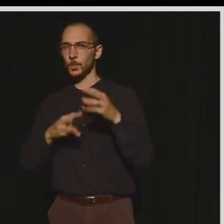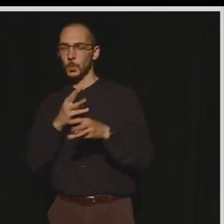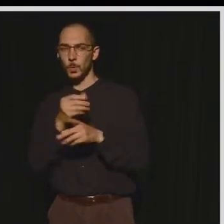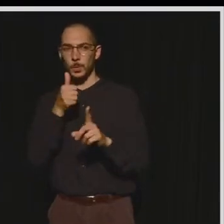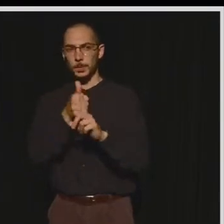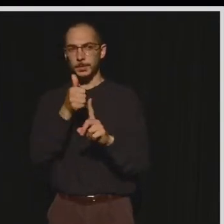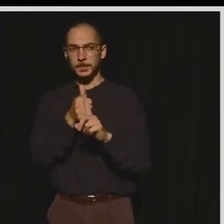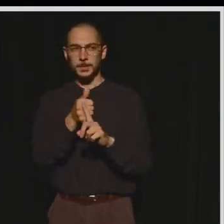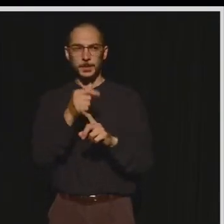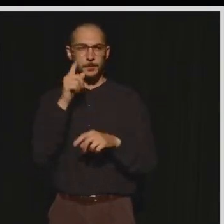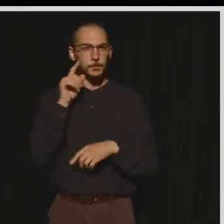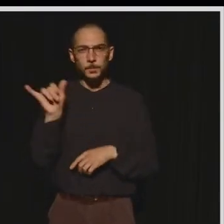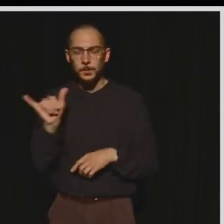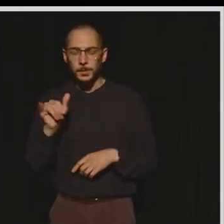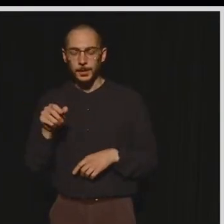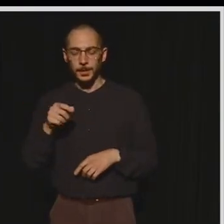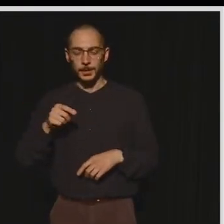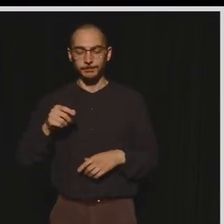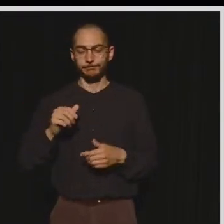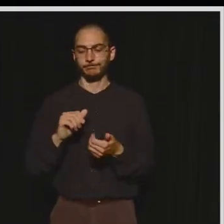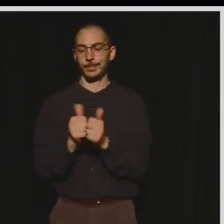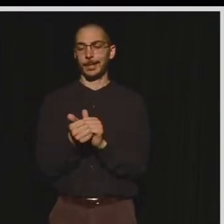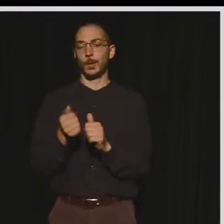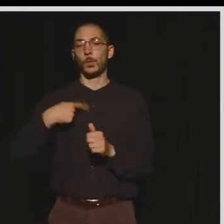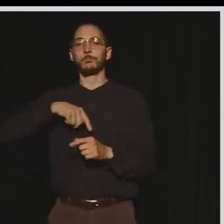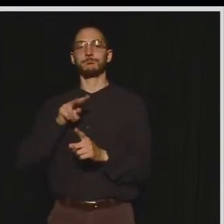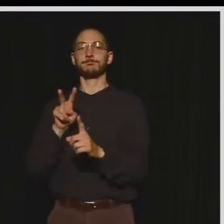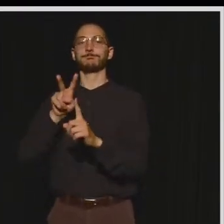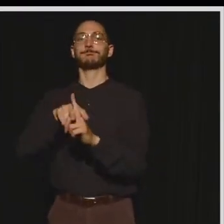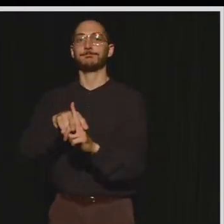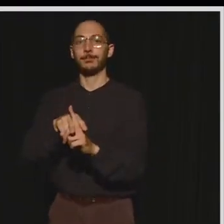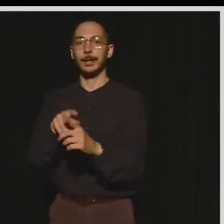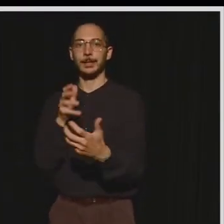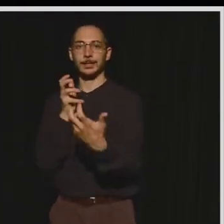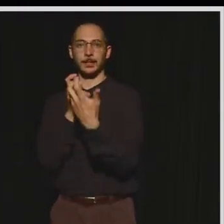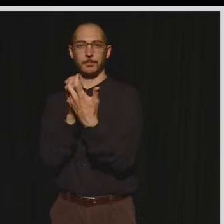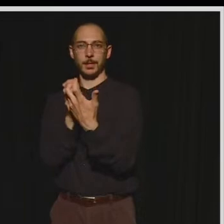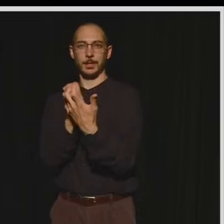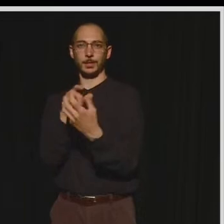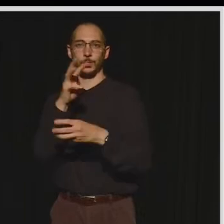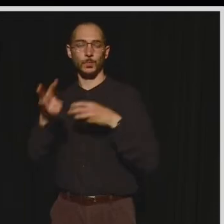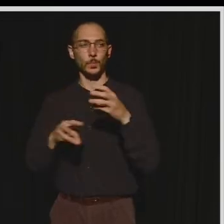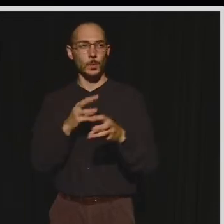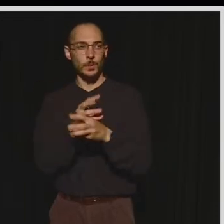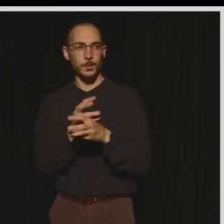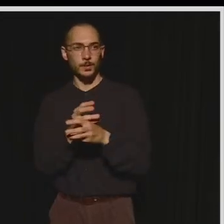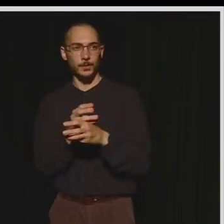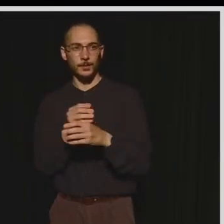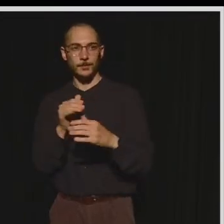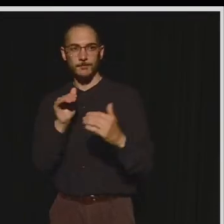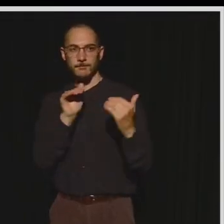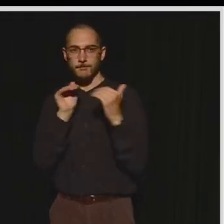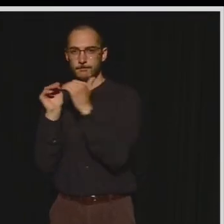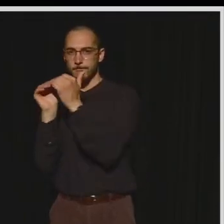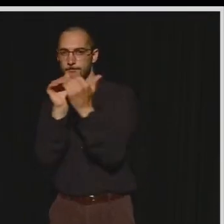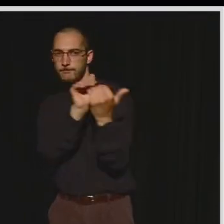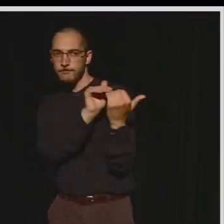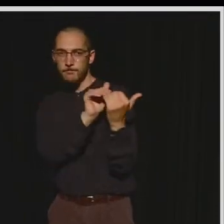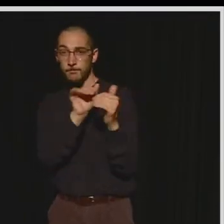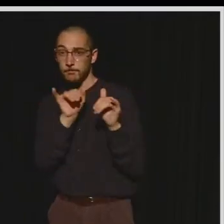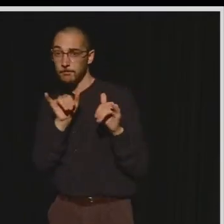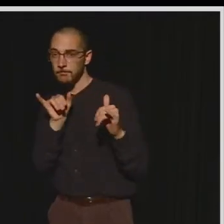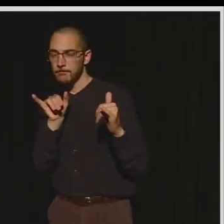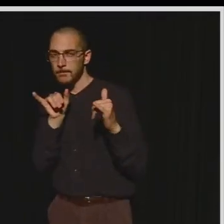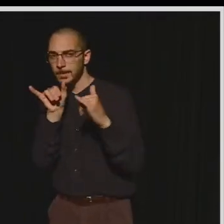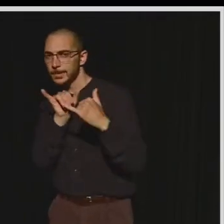and match that with that sense of pride. Does it still feel, and do I still feel like they are in tune with one another?